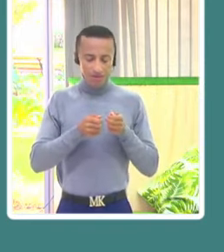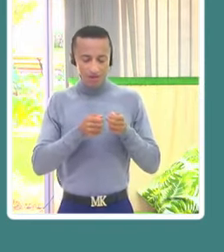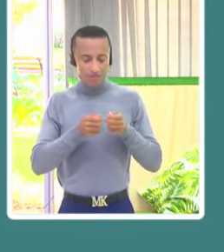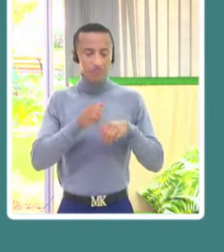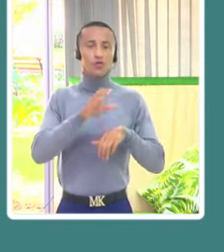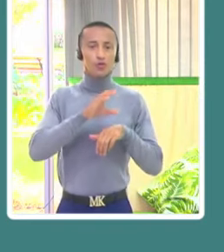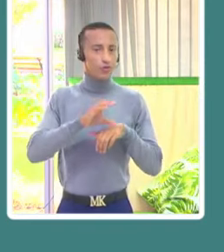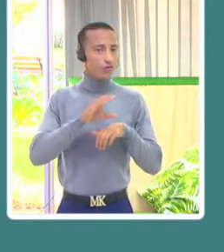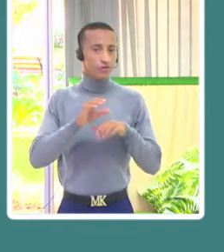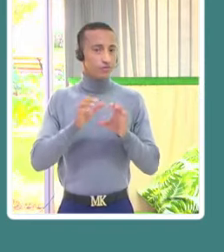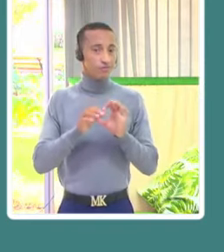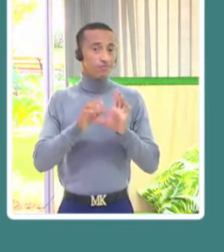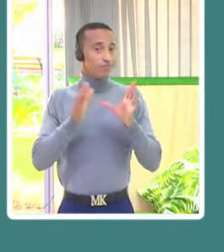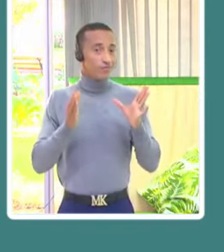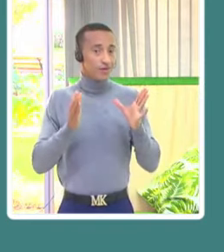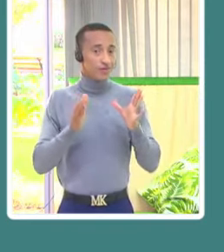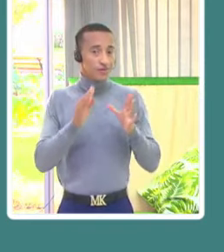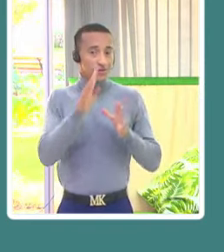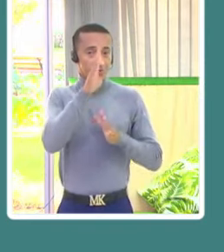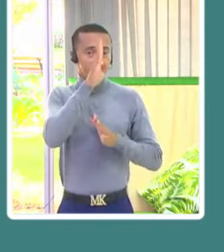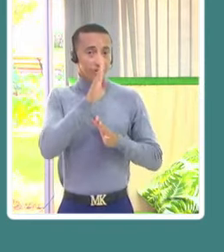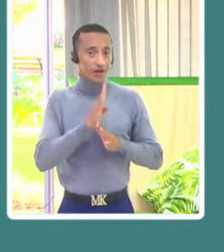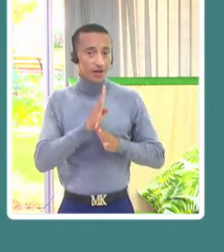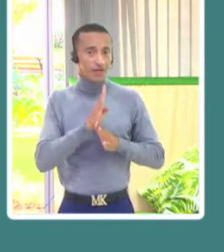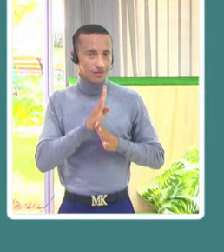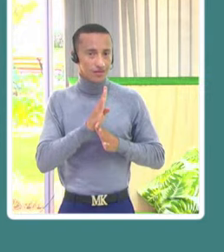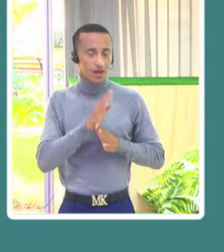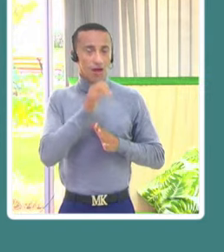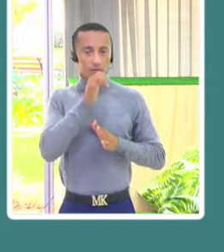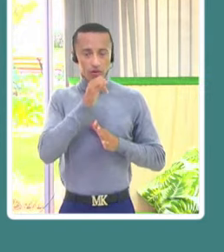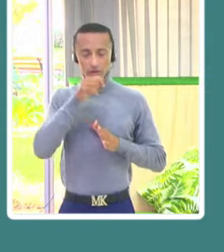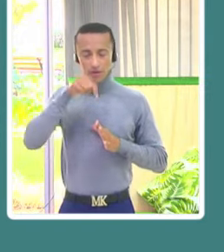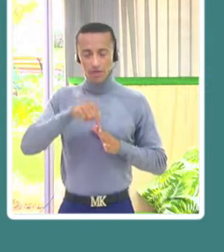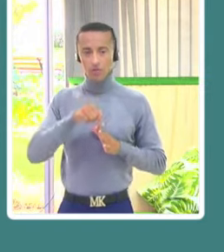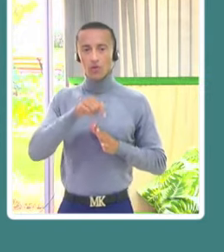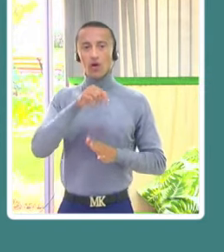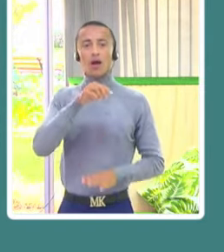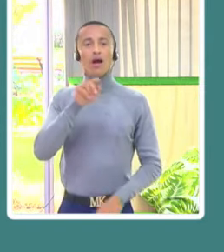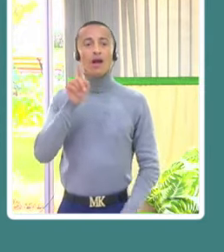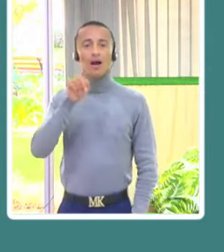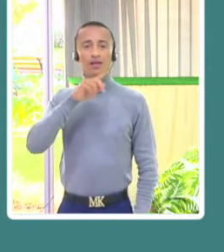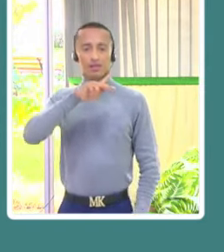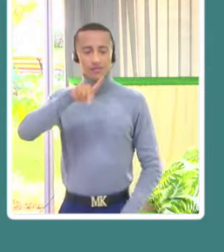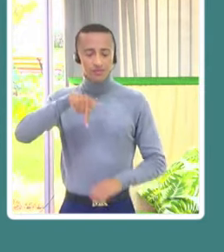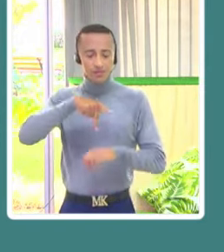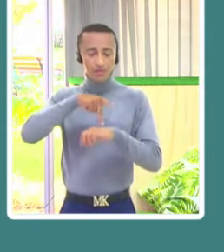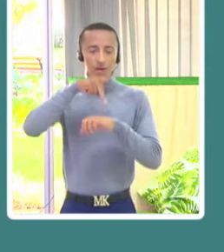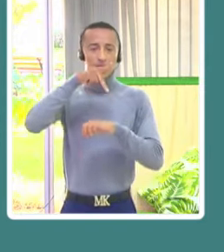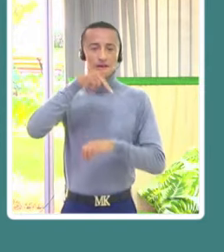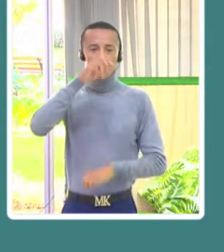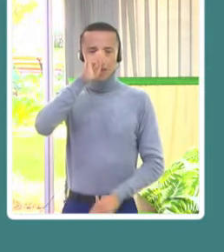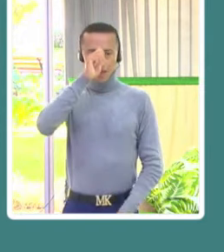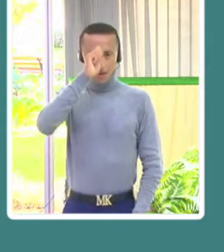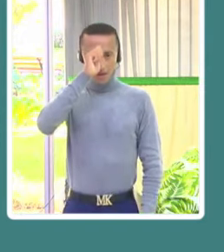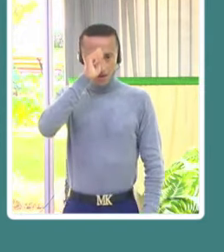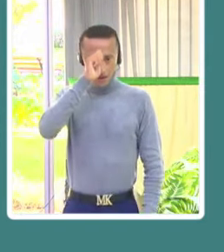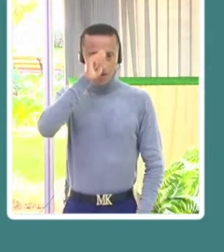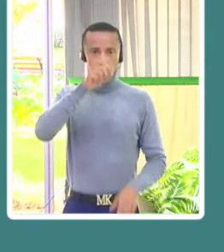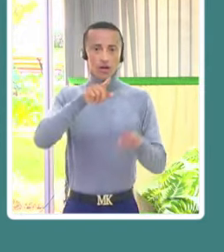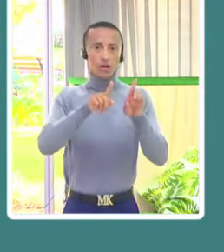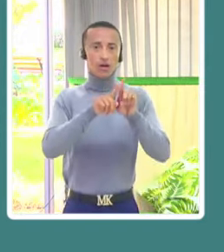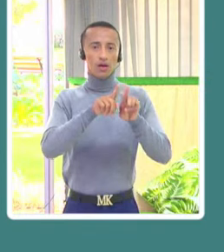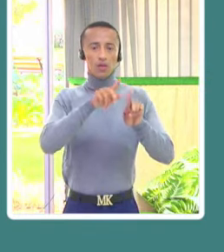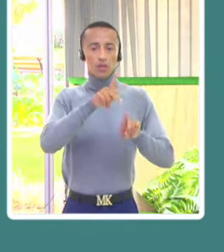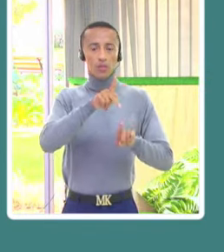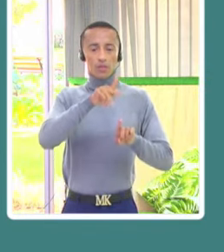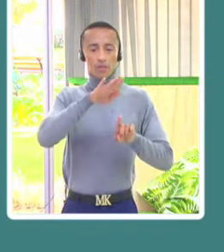slide, Pix and UPI. This is a solution that are made in Brazil, in